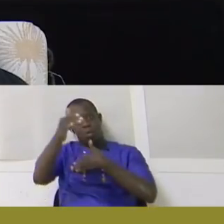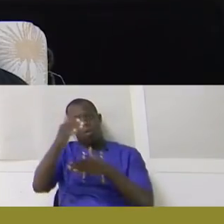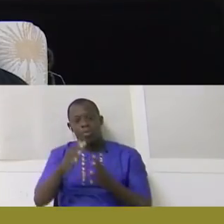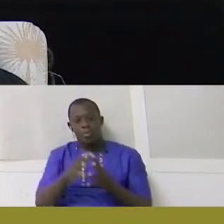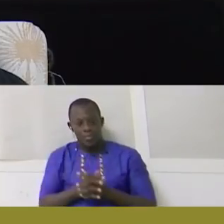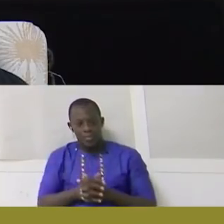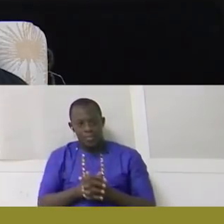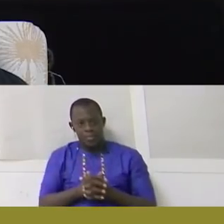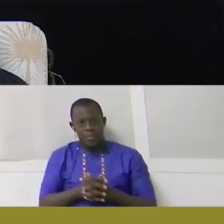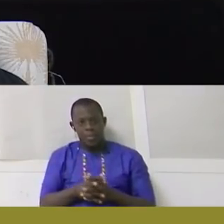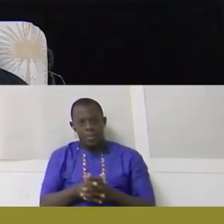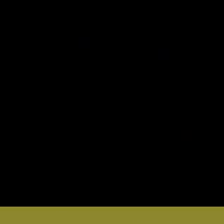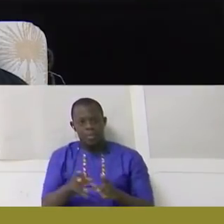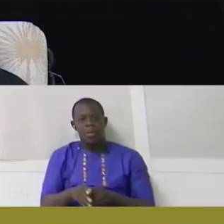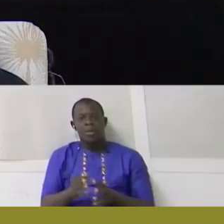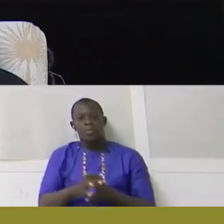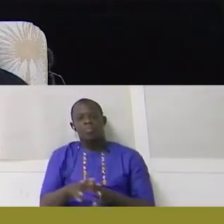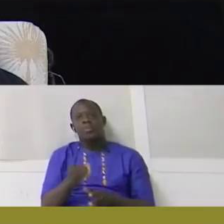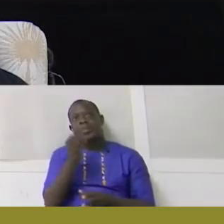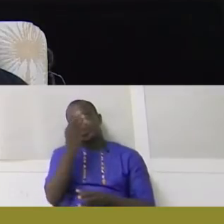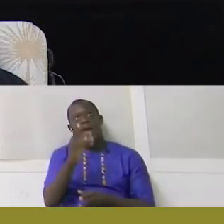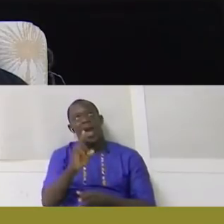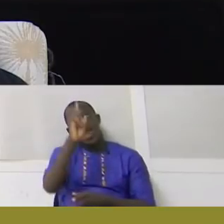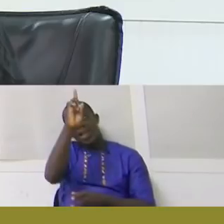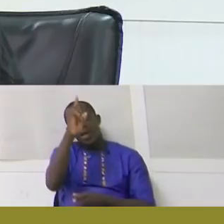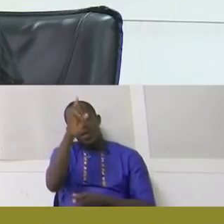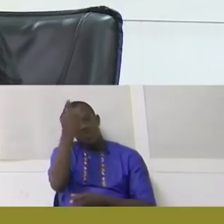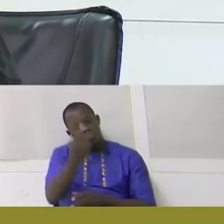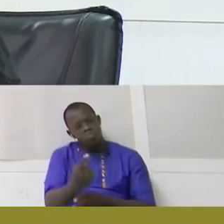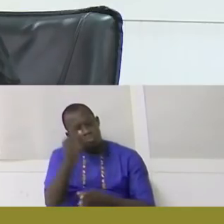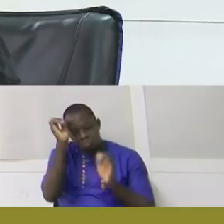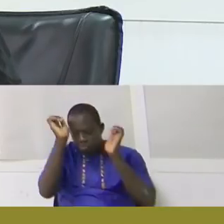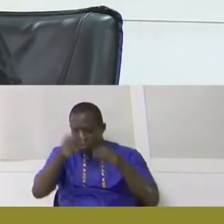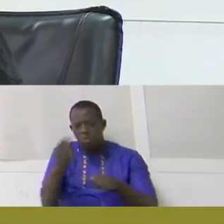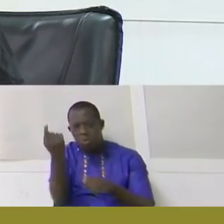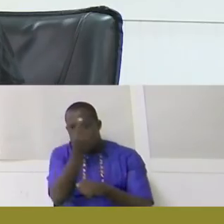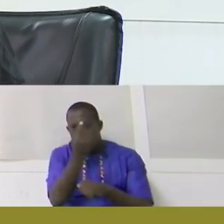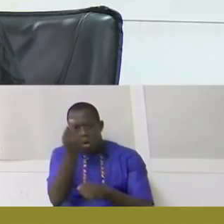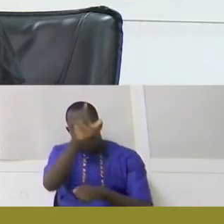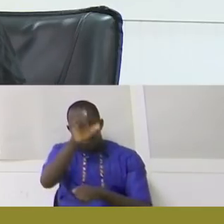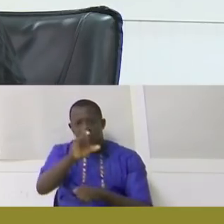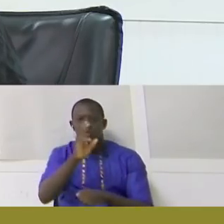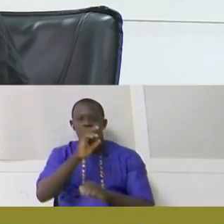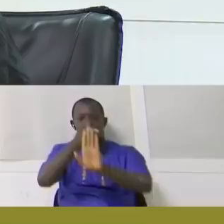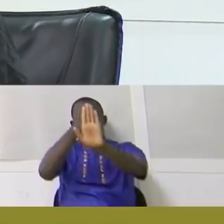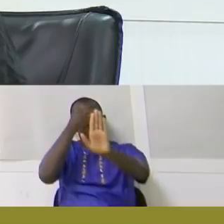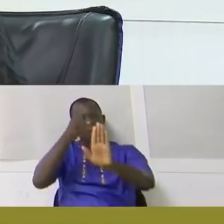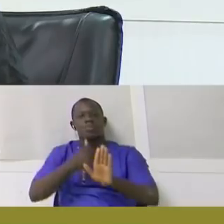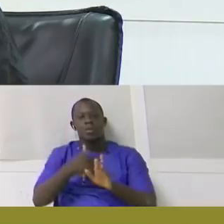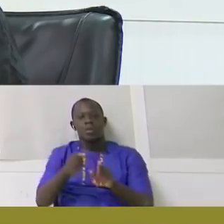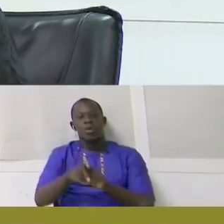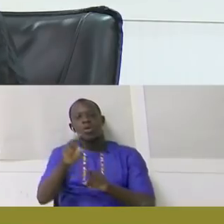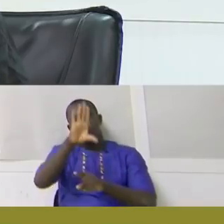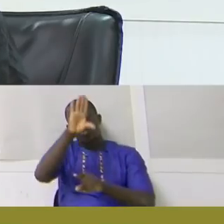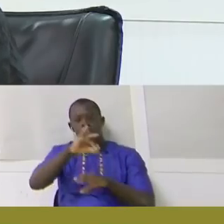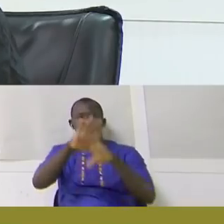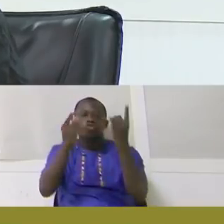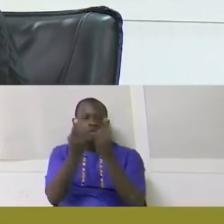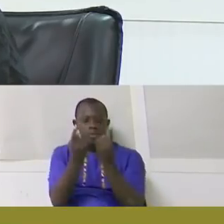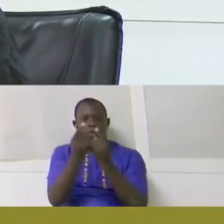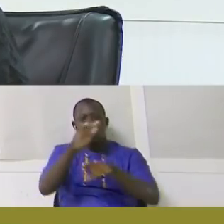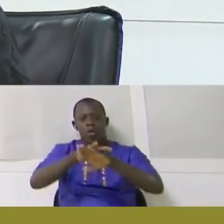fear. Maniyala regu. I said, God, it is only you that can protect me. It is only you that can do such a thing